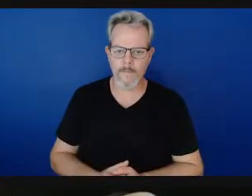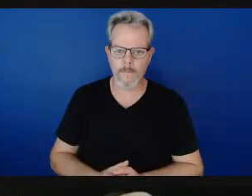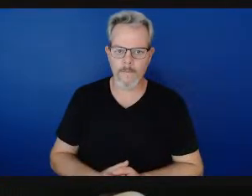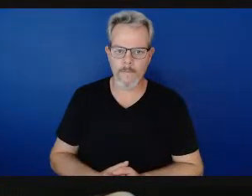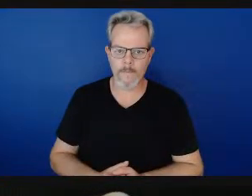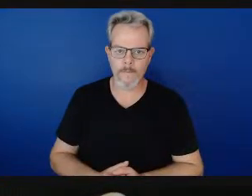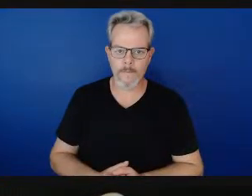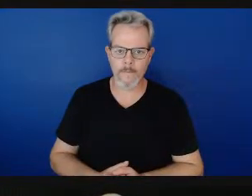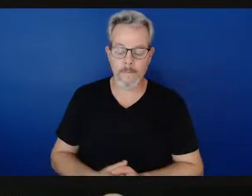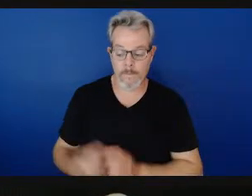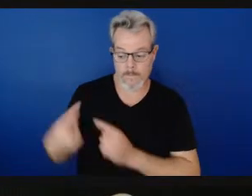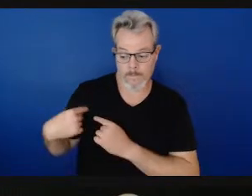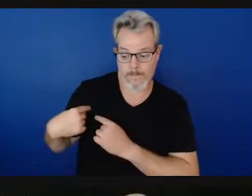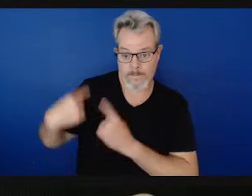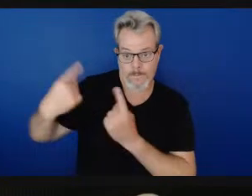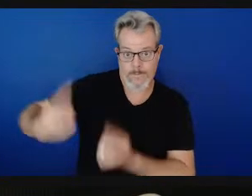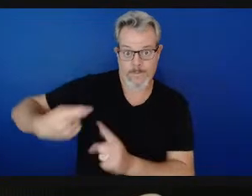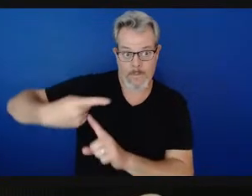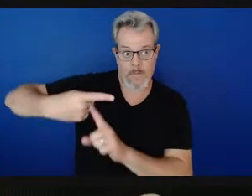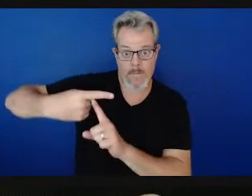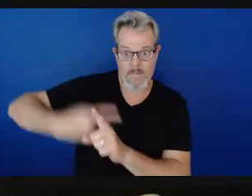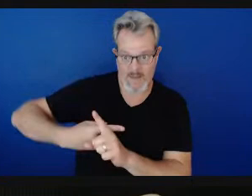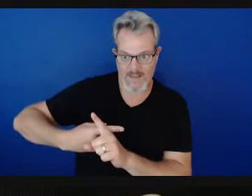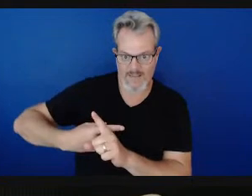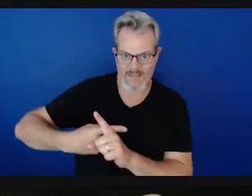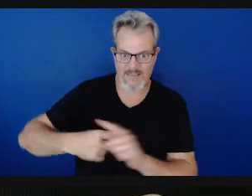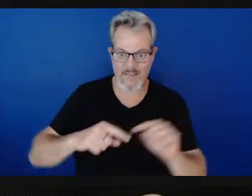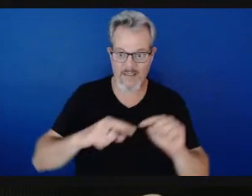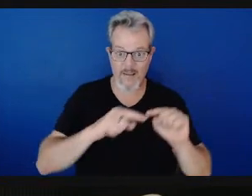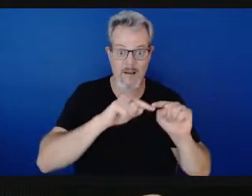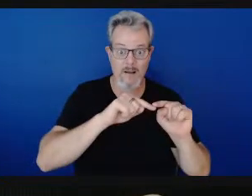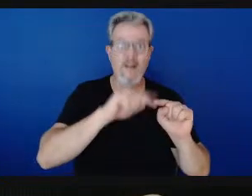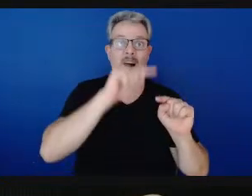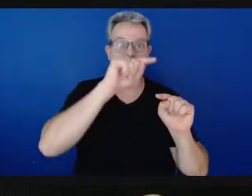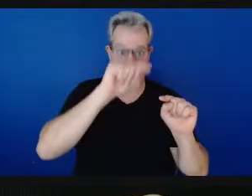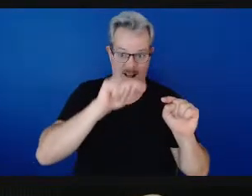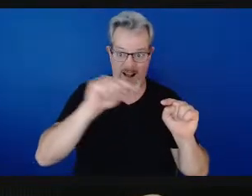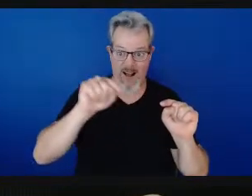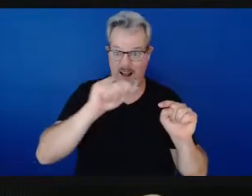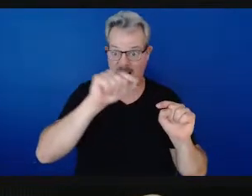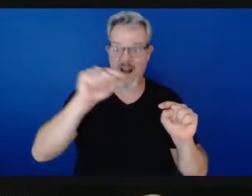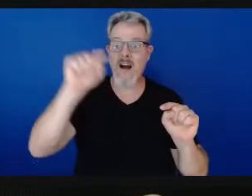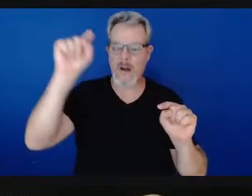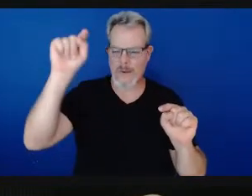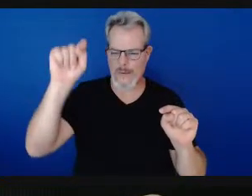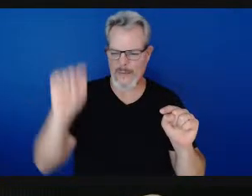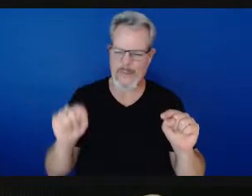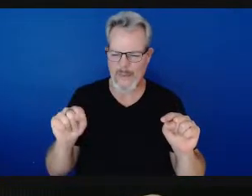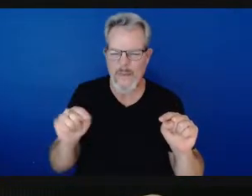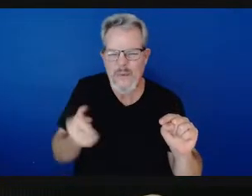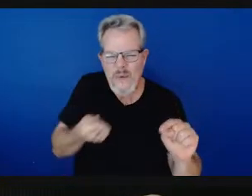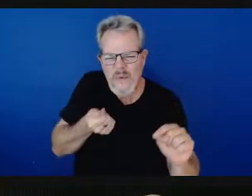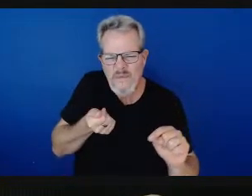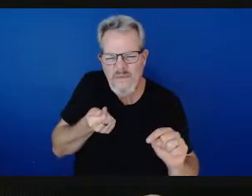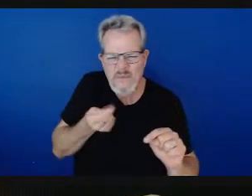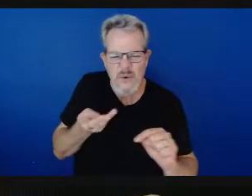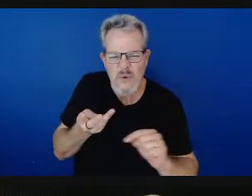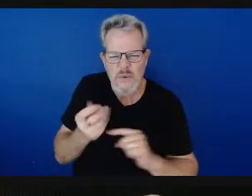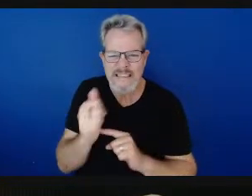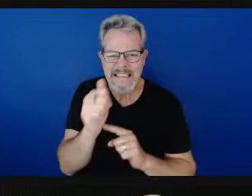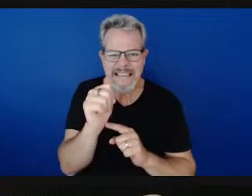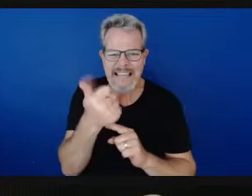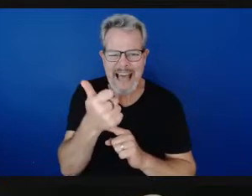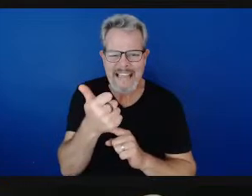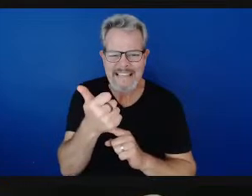Here it is for the last month, where we've crashed down to, it looks like very few, it's hard to tell exactly, maybe less than 10 earthquakes per day here